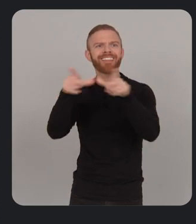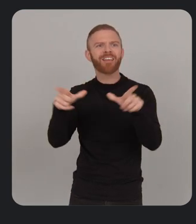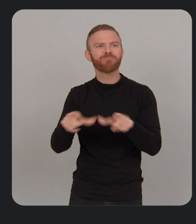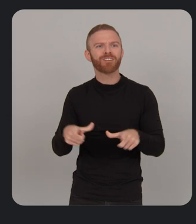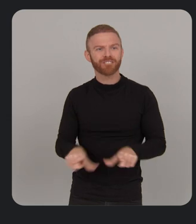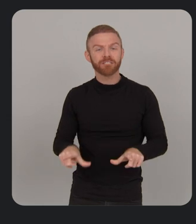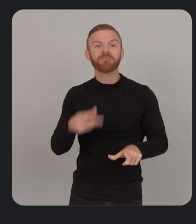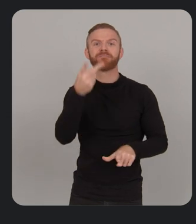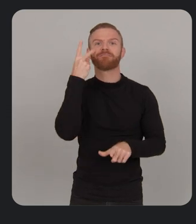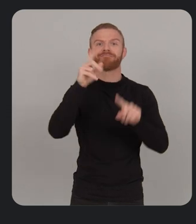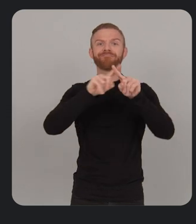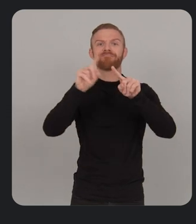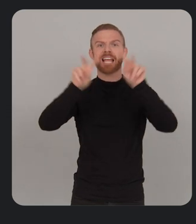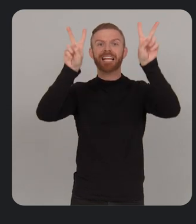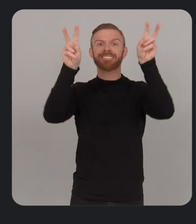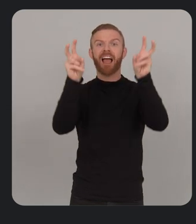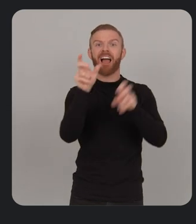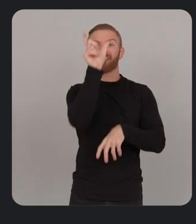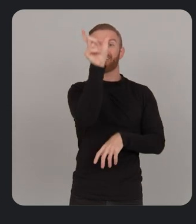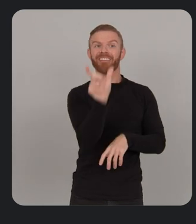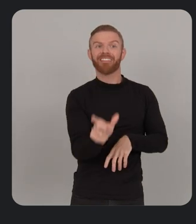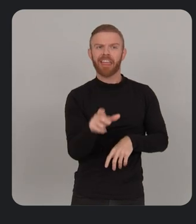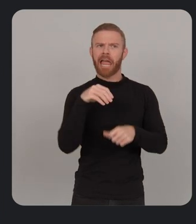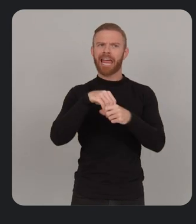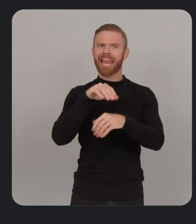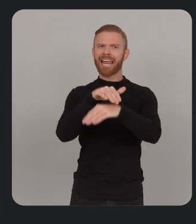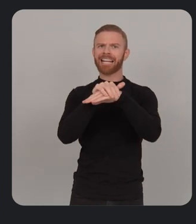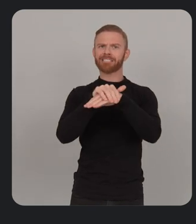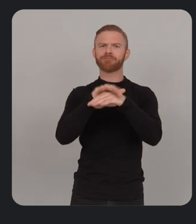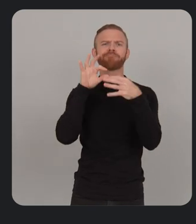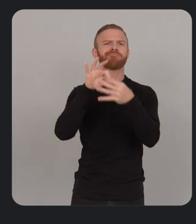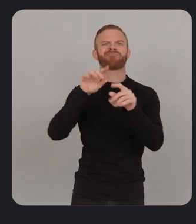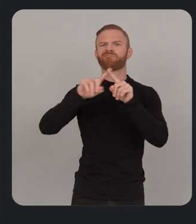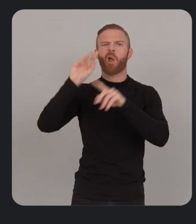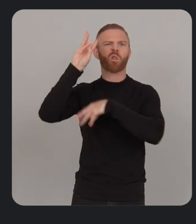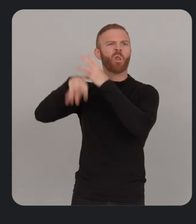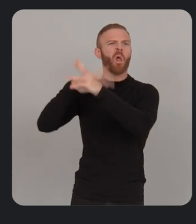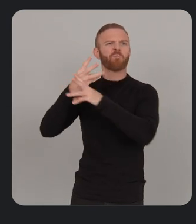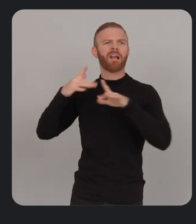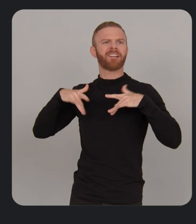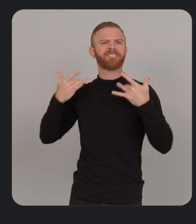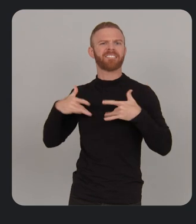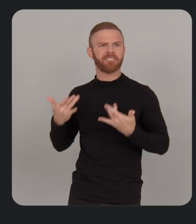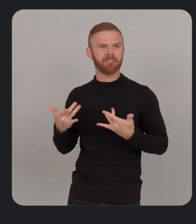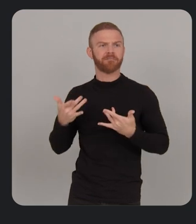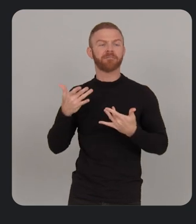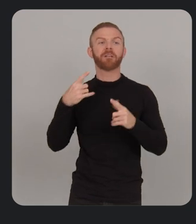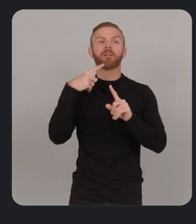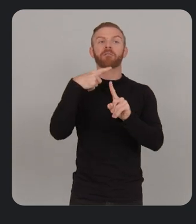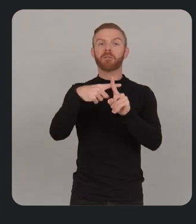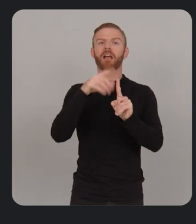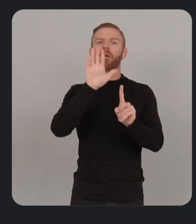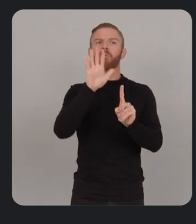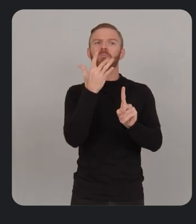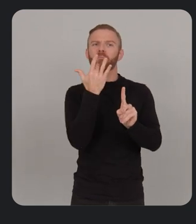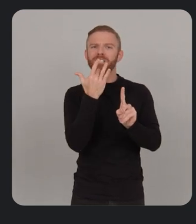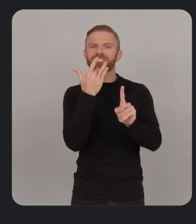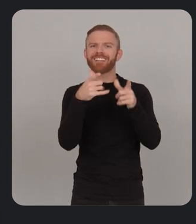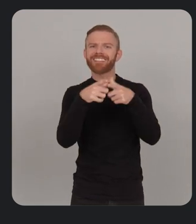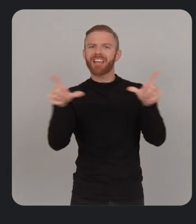so you'll be able to see translated headlines and important global events reports ones written in your preferred language